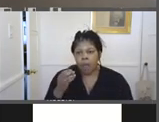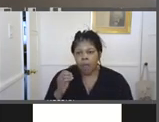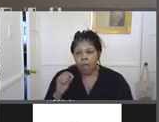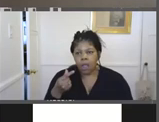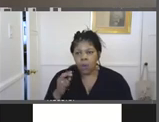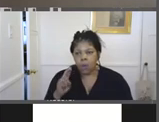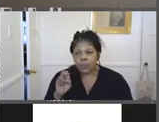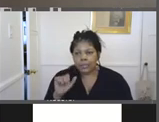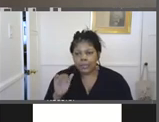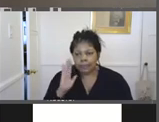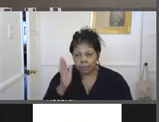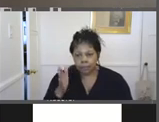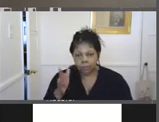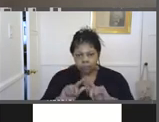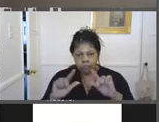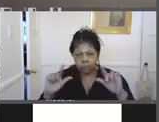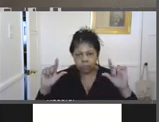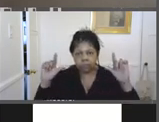so you can see what's going on here.